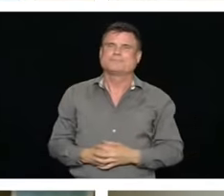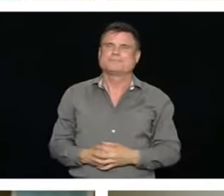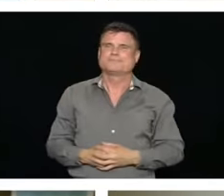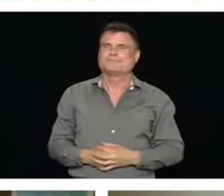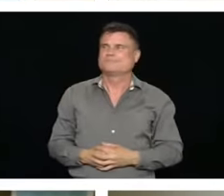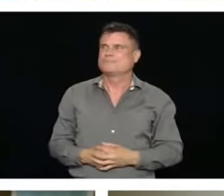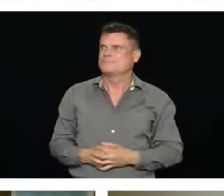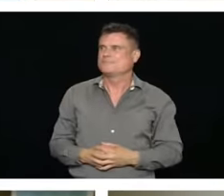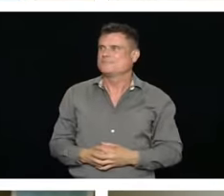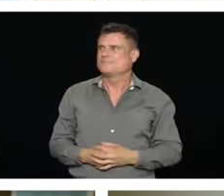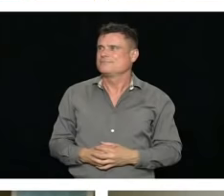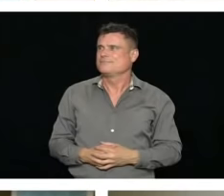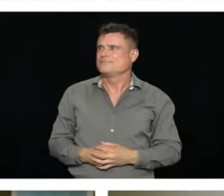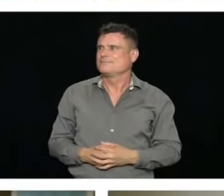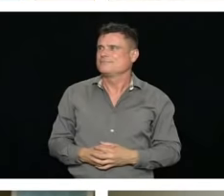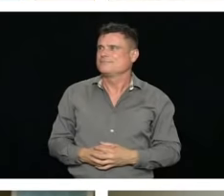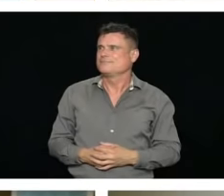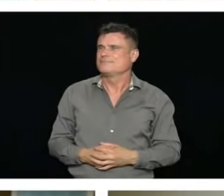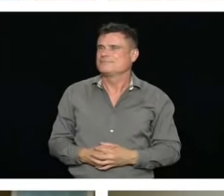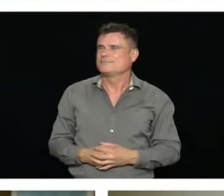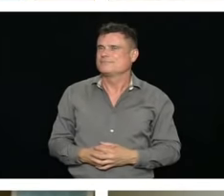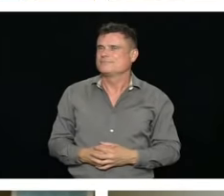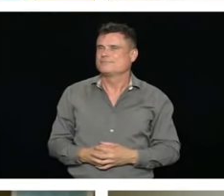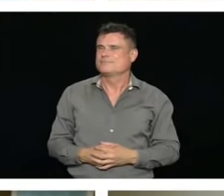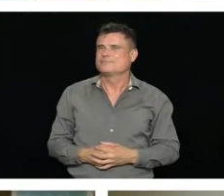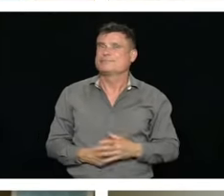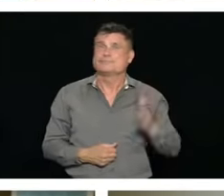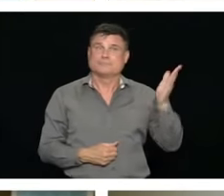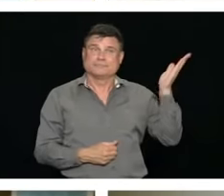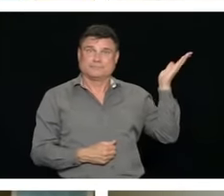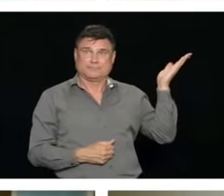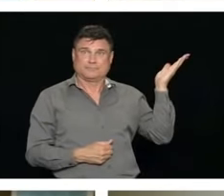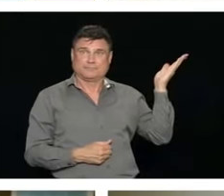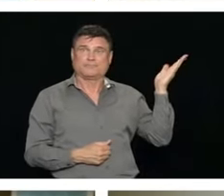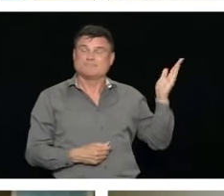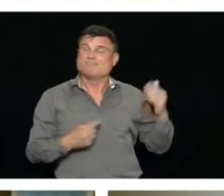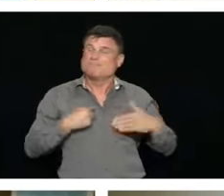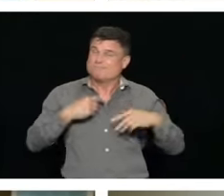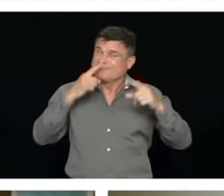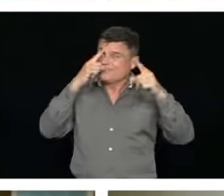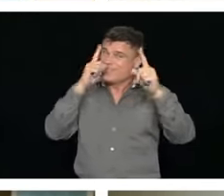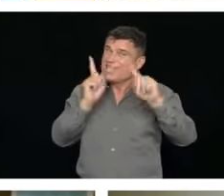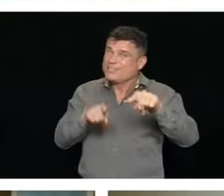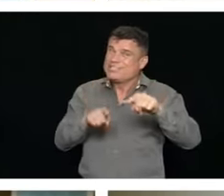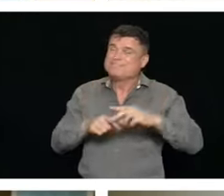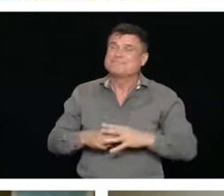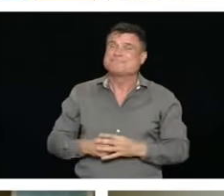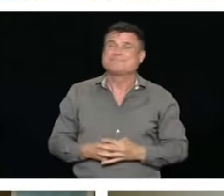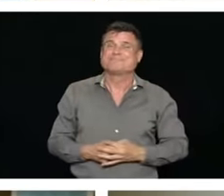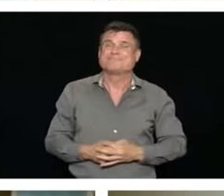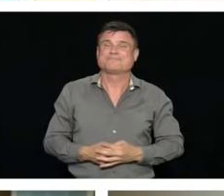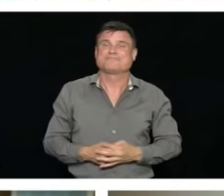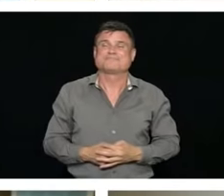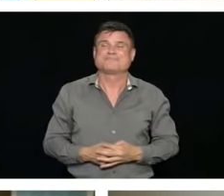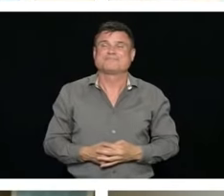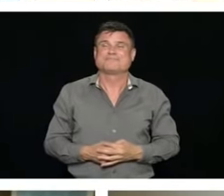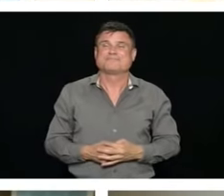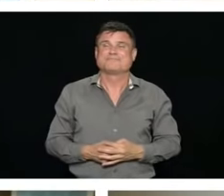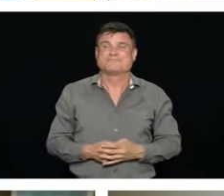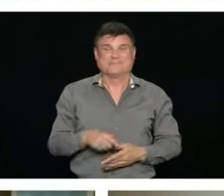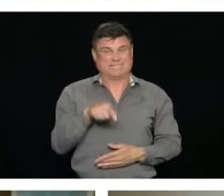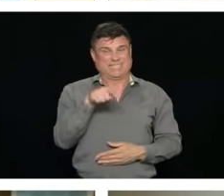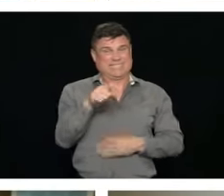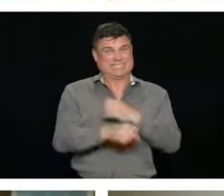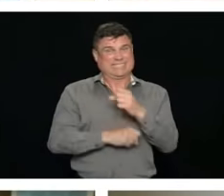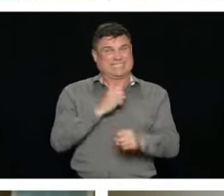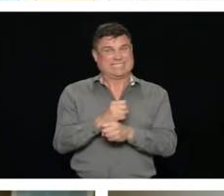agree, and I know Dr. Henry has said that before as well, that this is an amazing year to graduate. I did say that to a kid who's graduating, and I was met with eye rolling, you